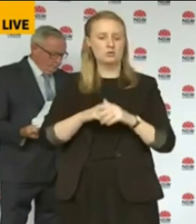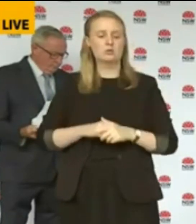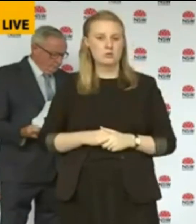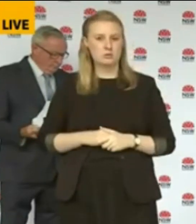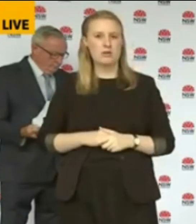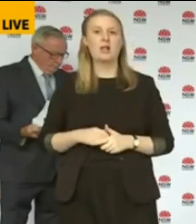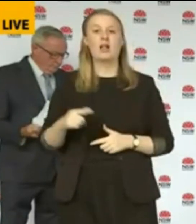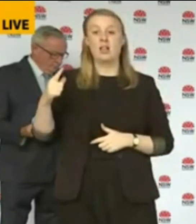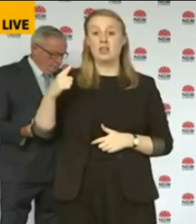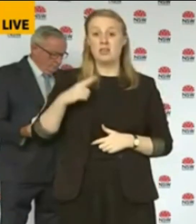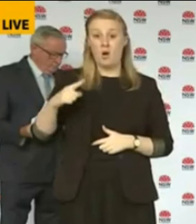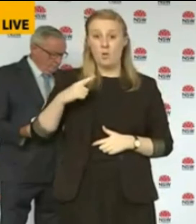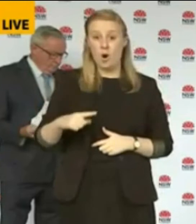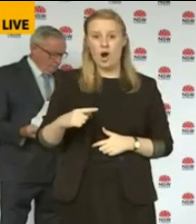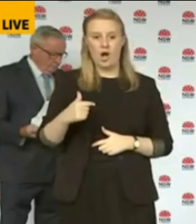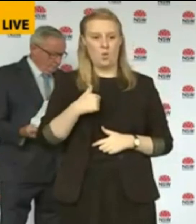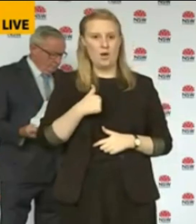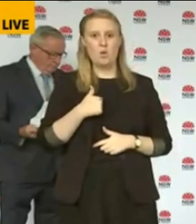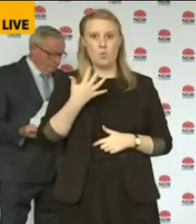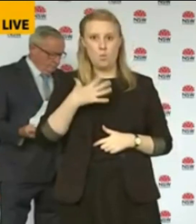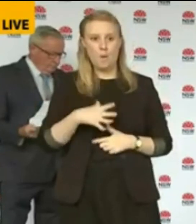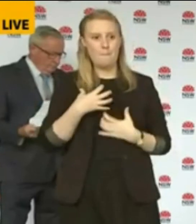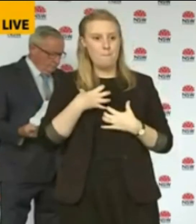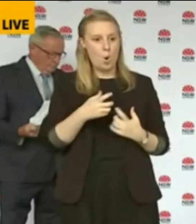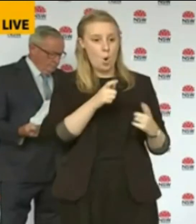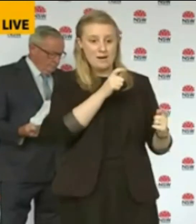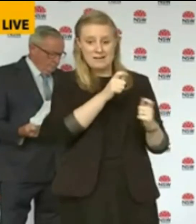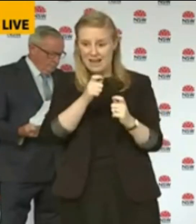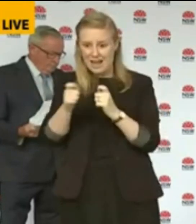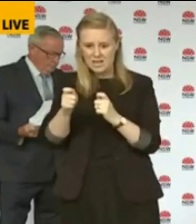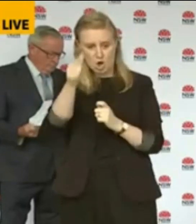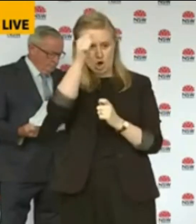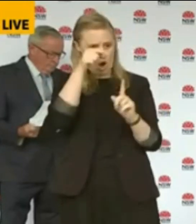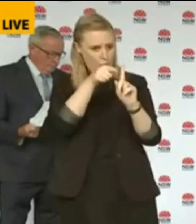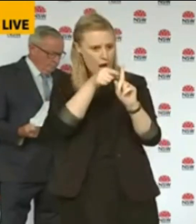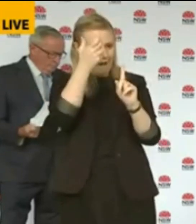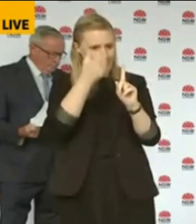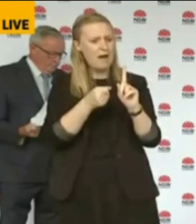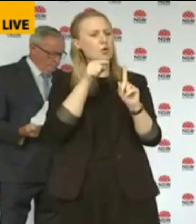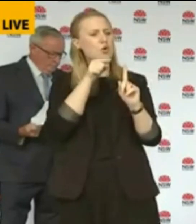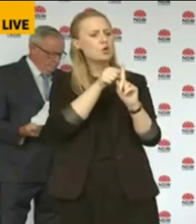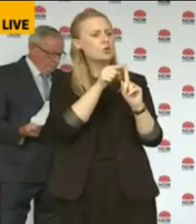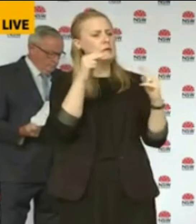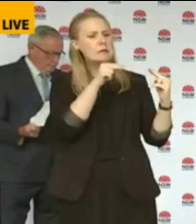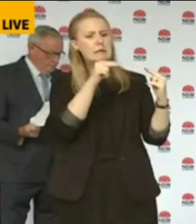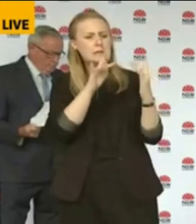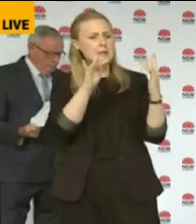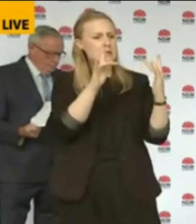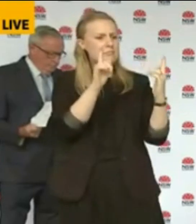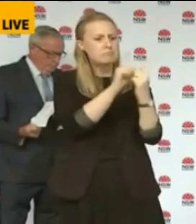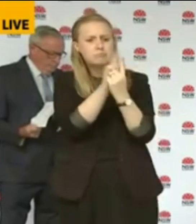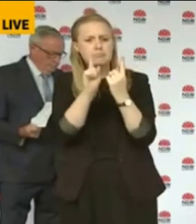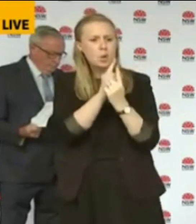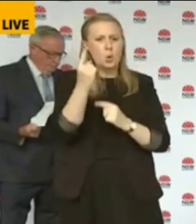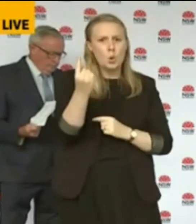identifying cases and enabling that public health action. And one was from Western Sydney as a household contact of